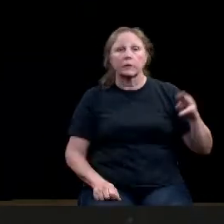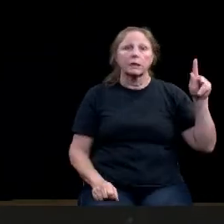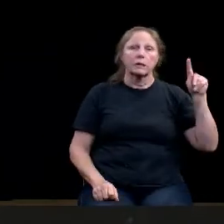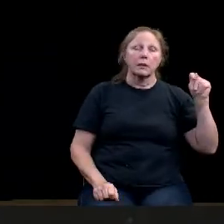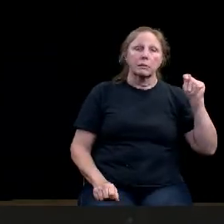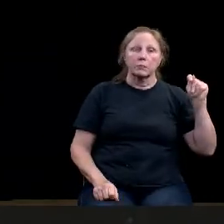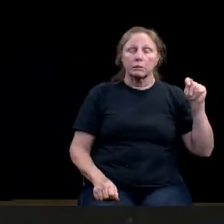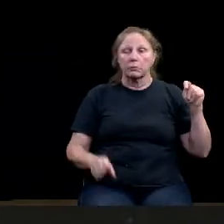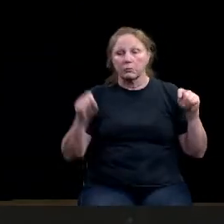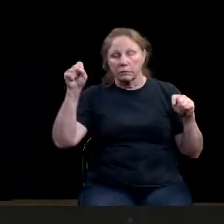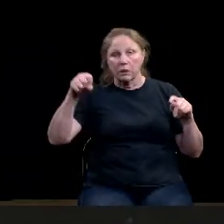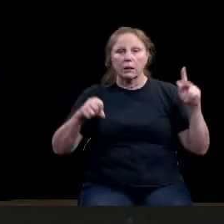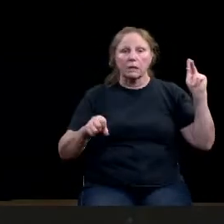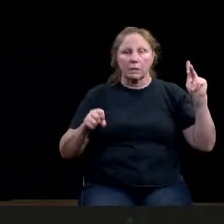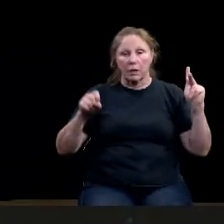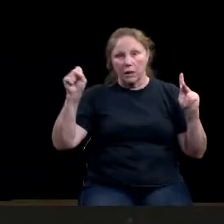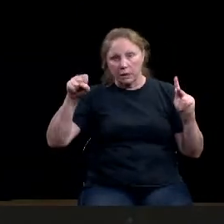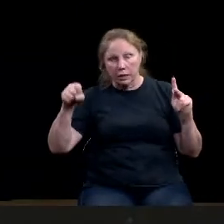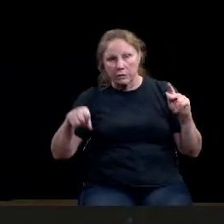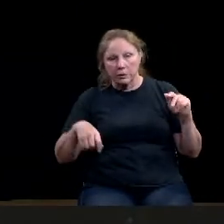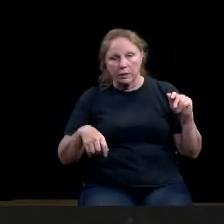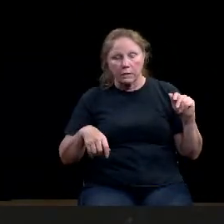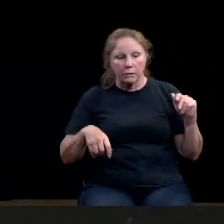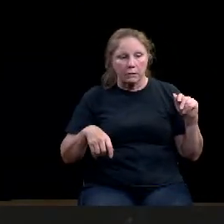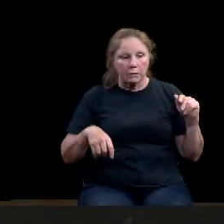Porter-Ruud. Yes.